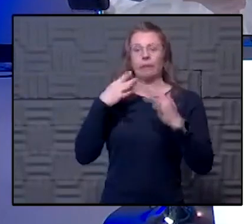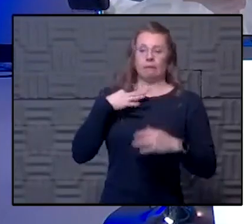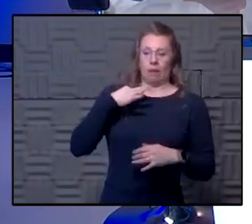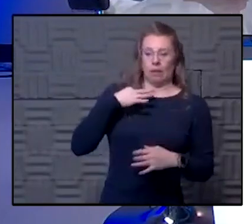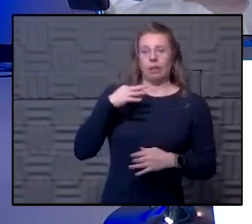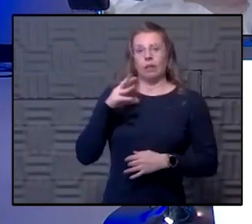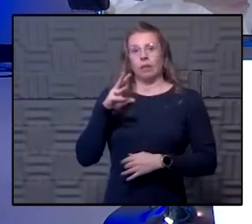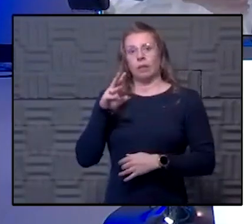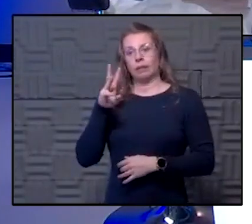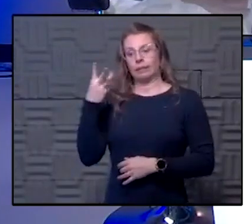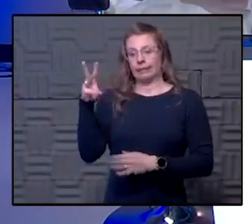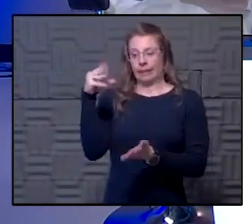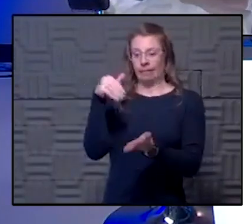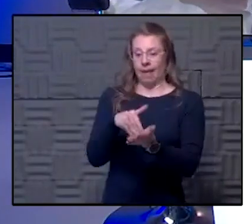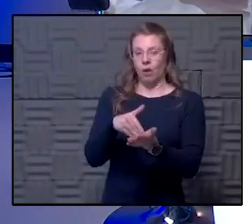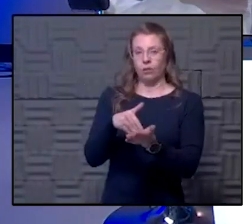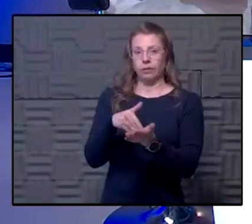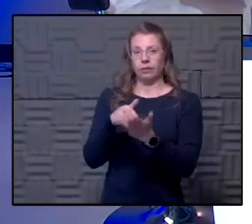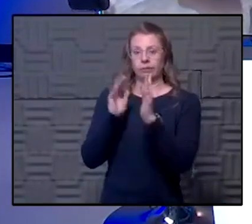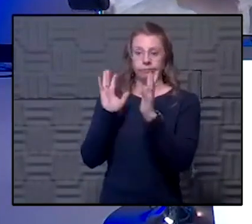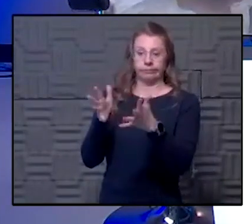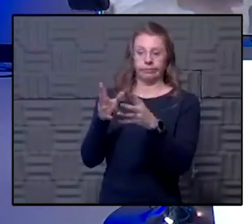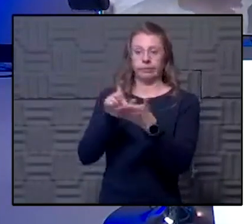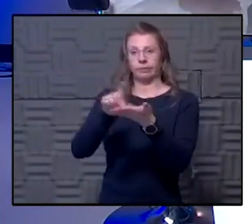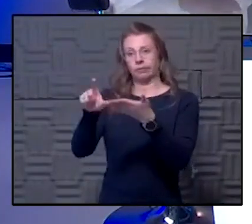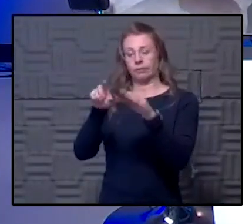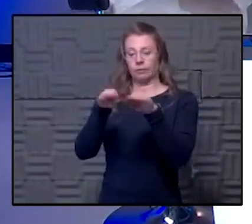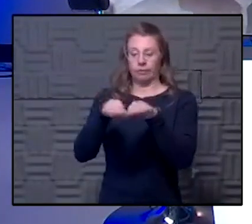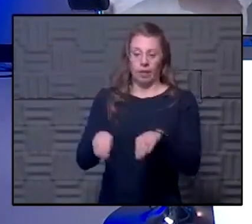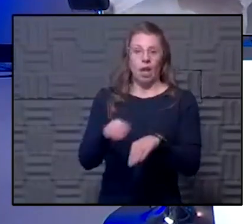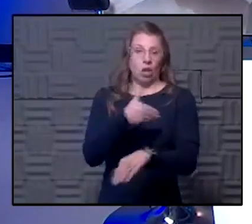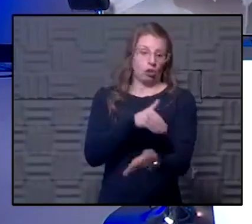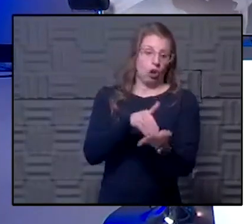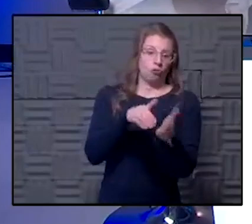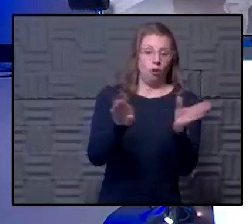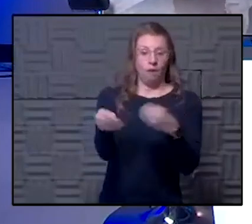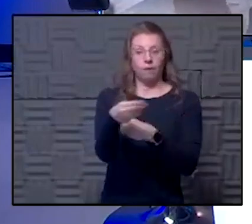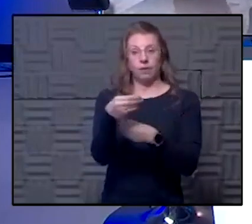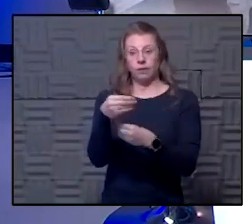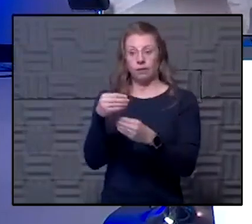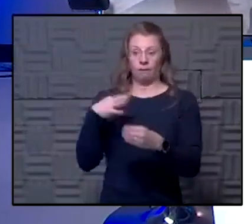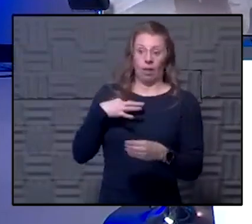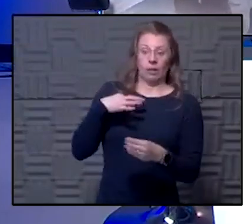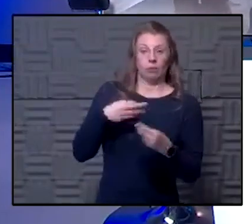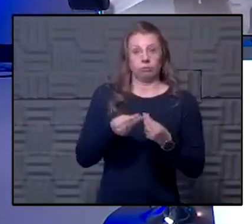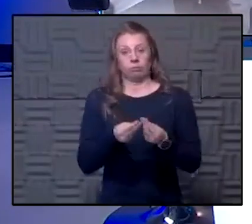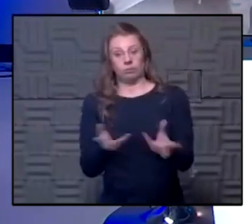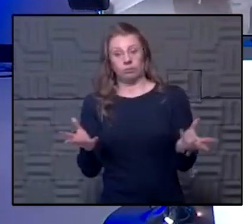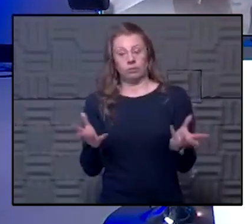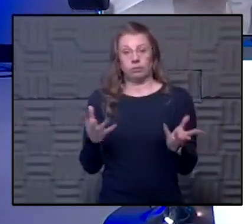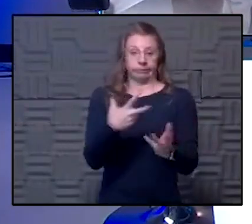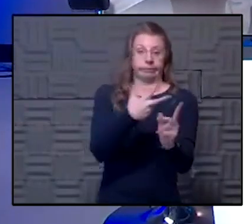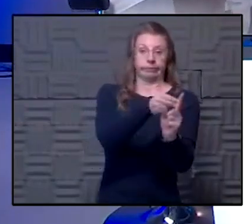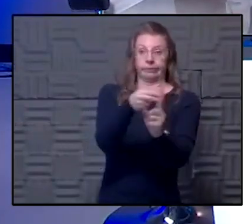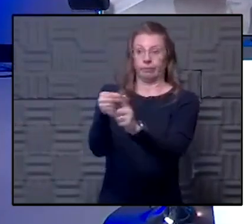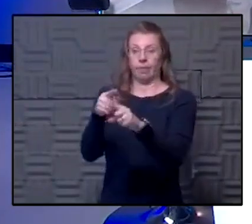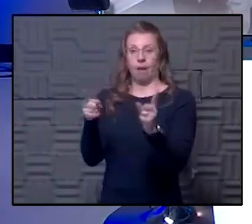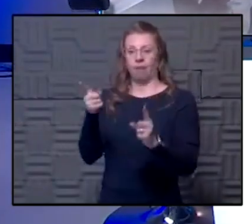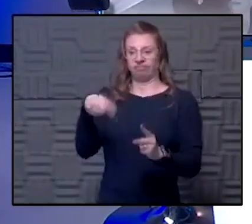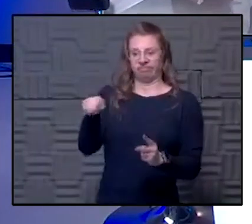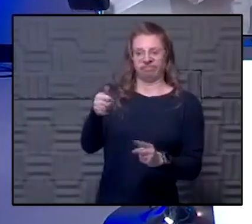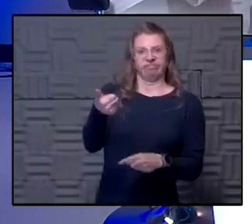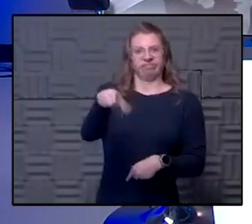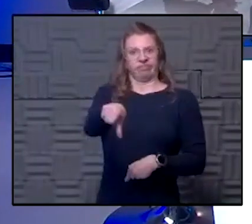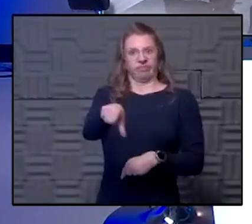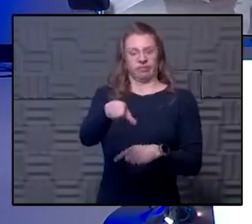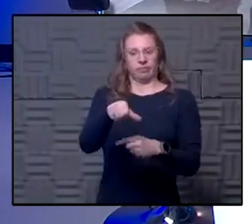had 16,000 doses sitting in storage, that doctors' offices were volunteering to help distribute the doses, but they are being turned down. She wants